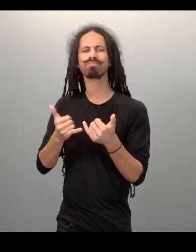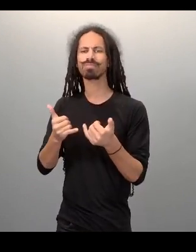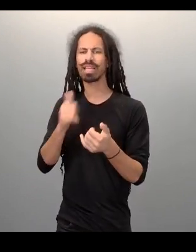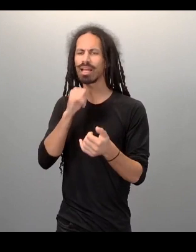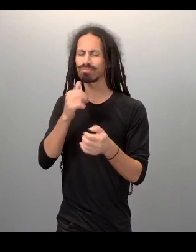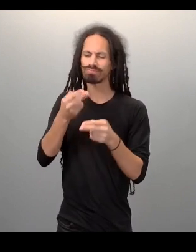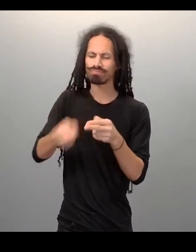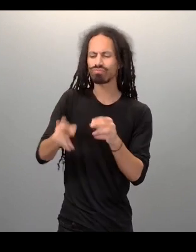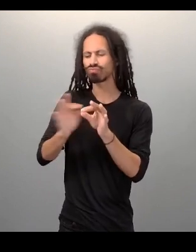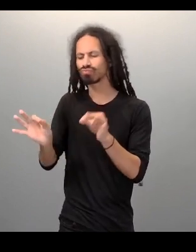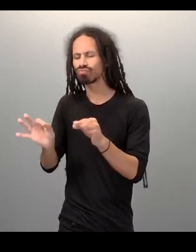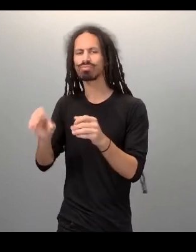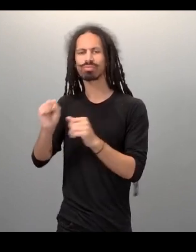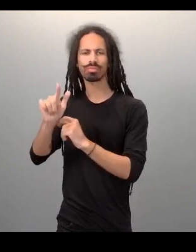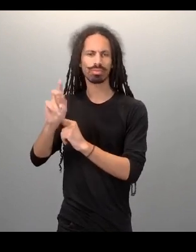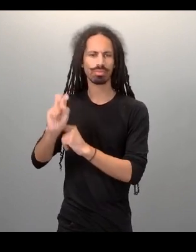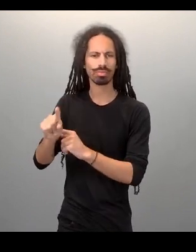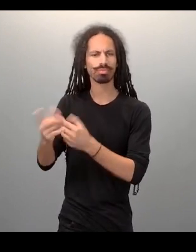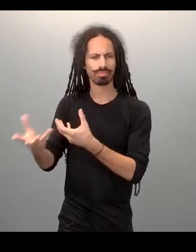language.